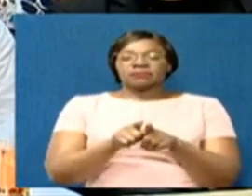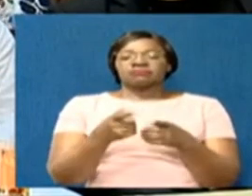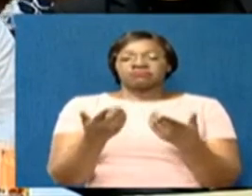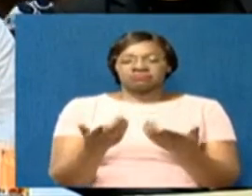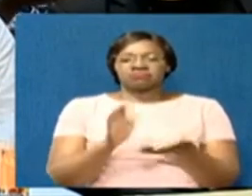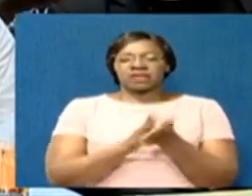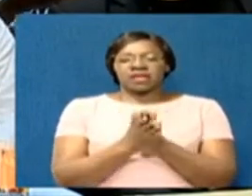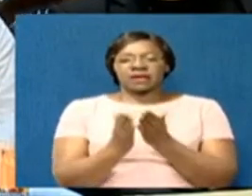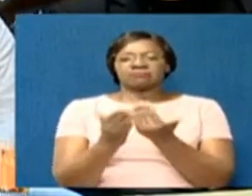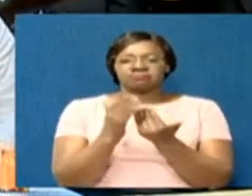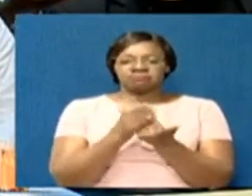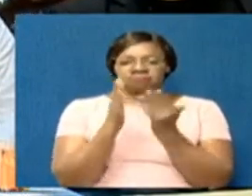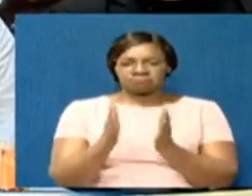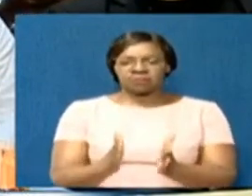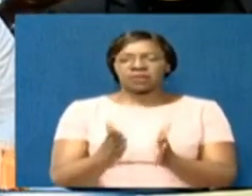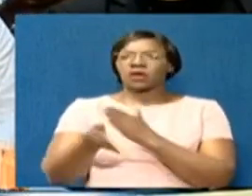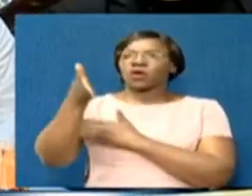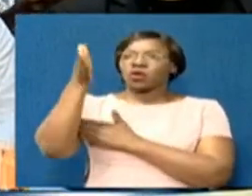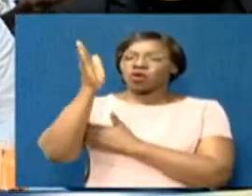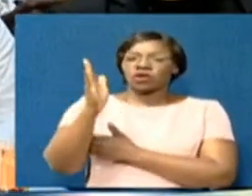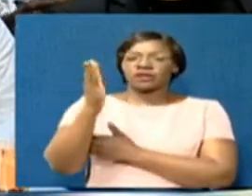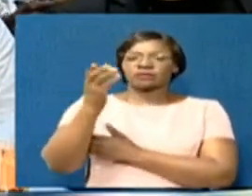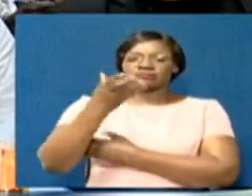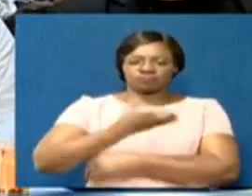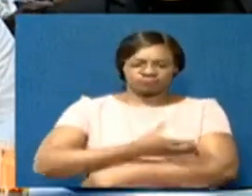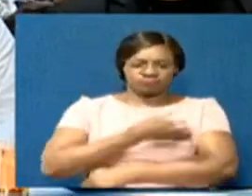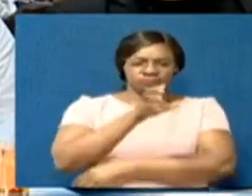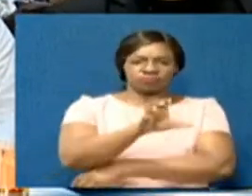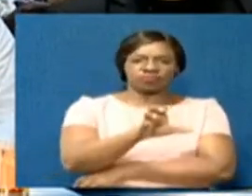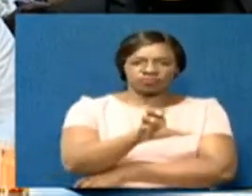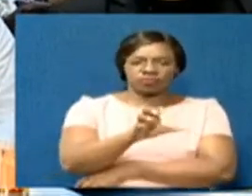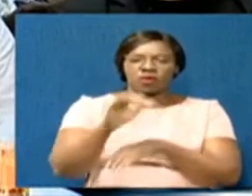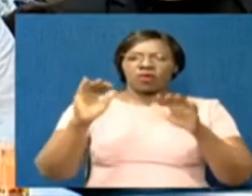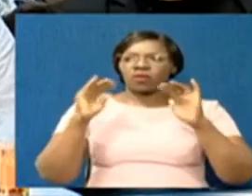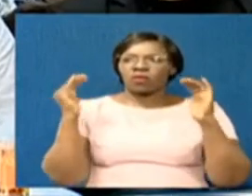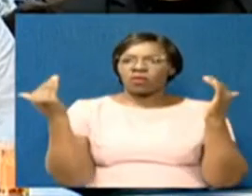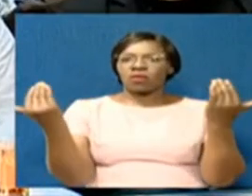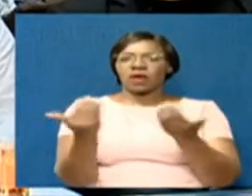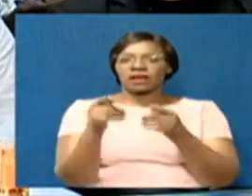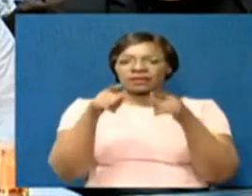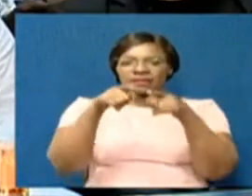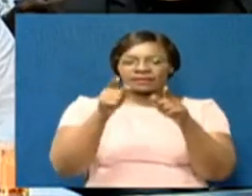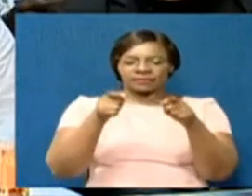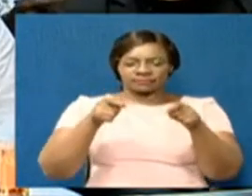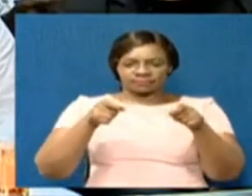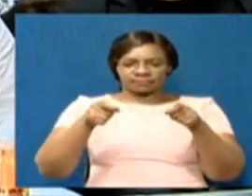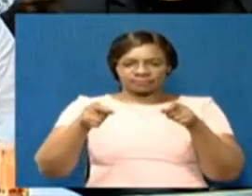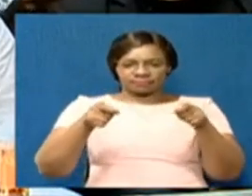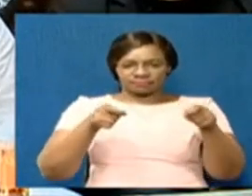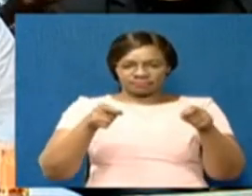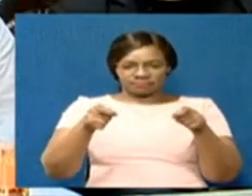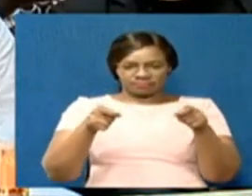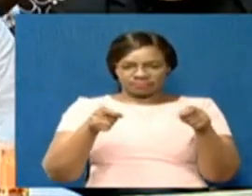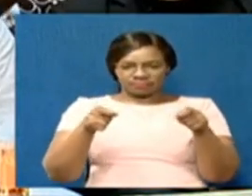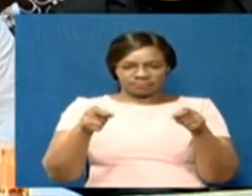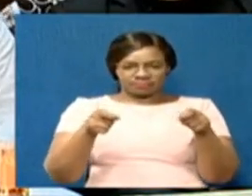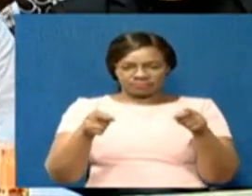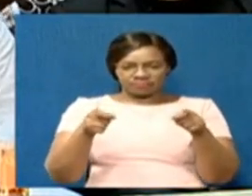stewards, whom God has entrusted with this world to manage it for the sake